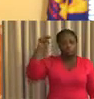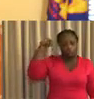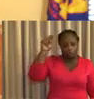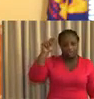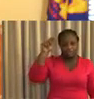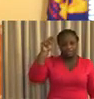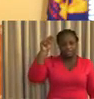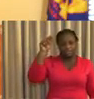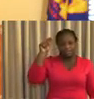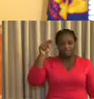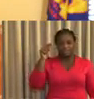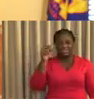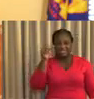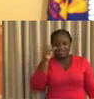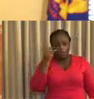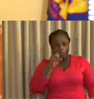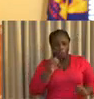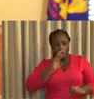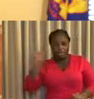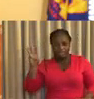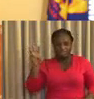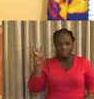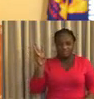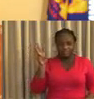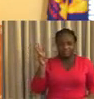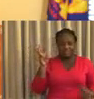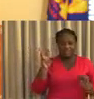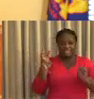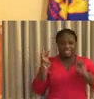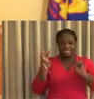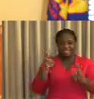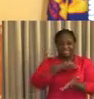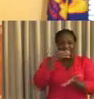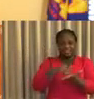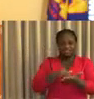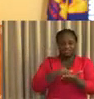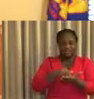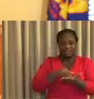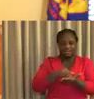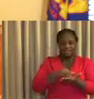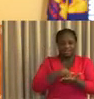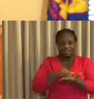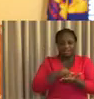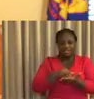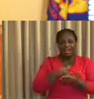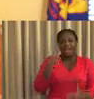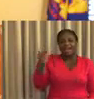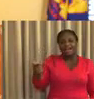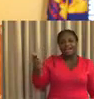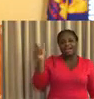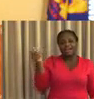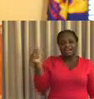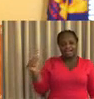West Municipality, Ayawasu Central Municipality, Ghan West Municipality, Ghan